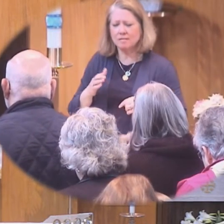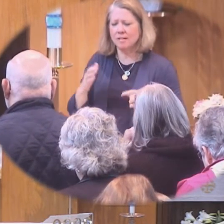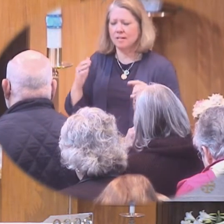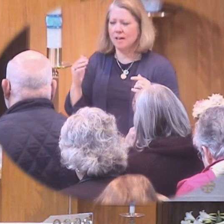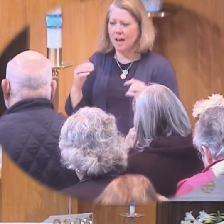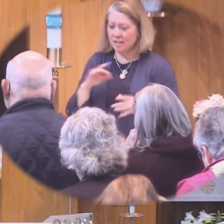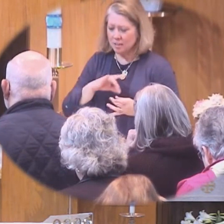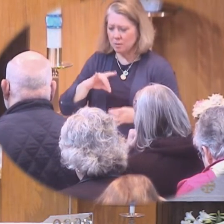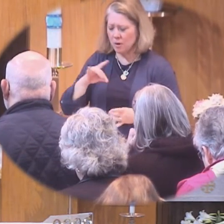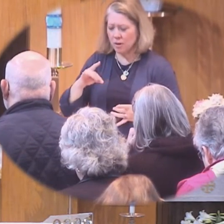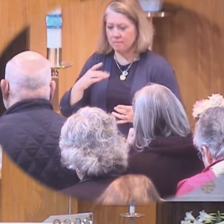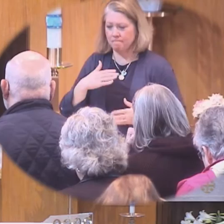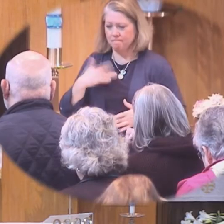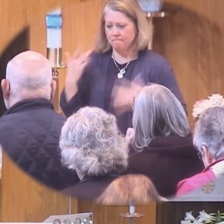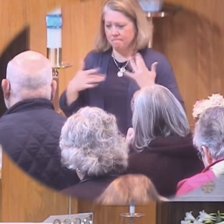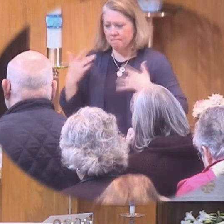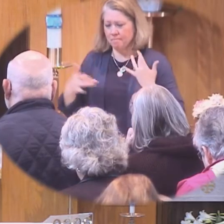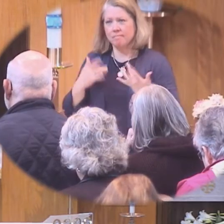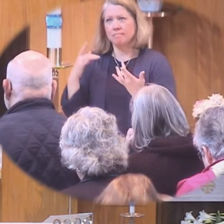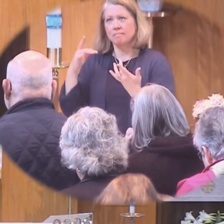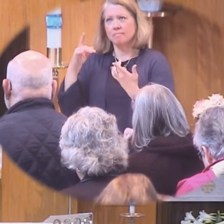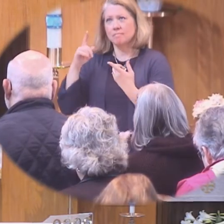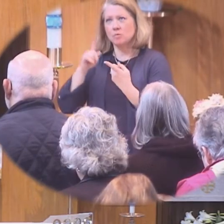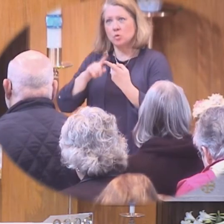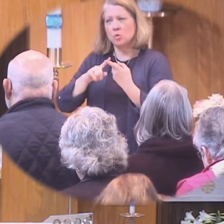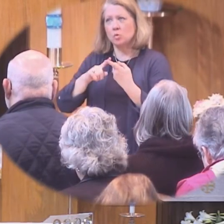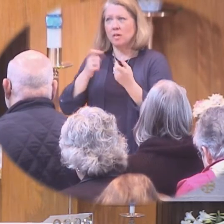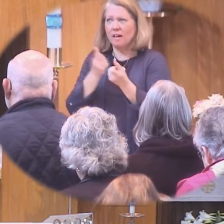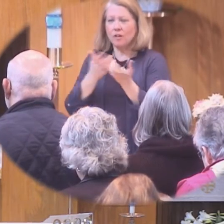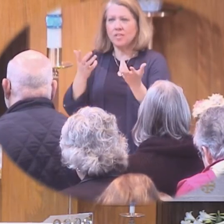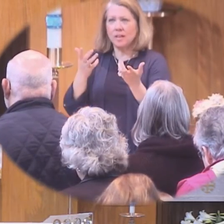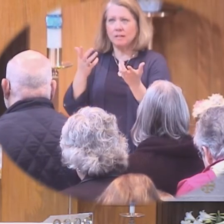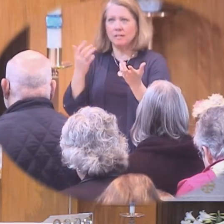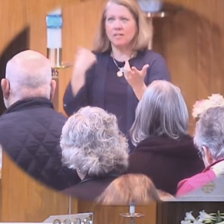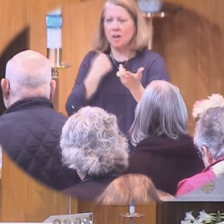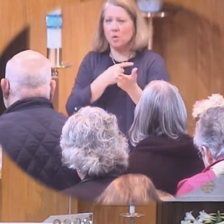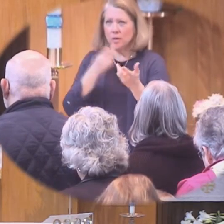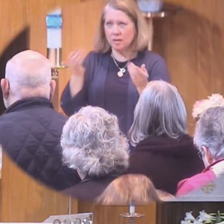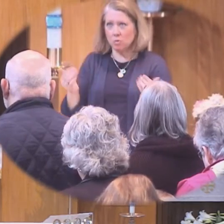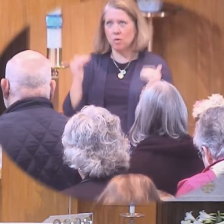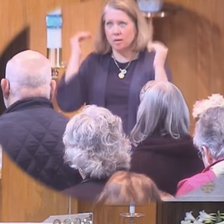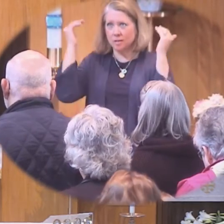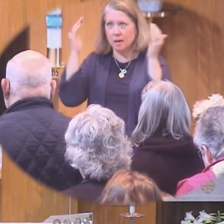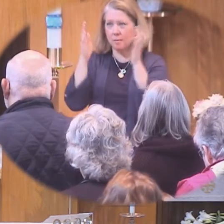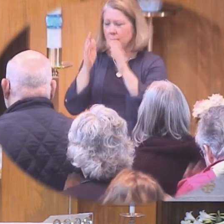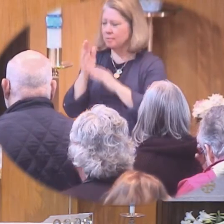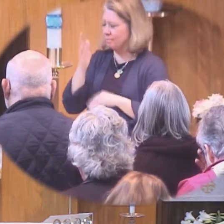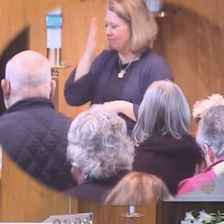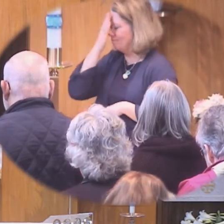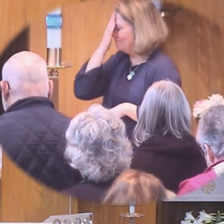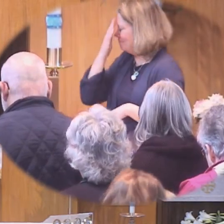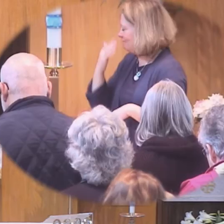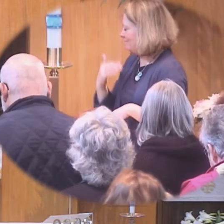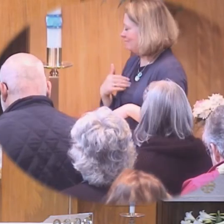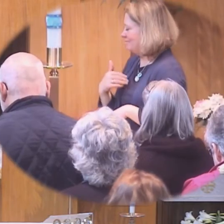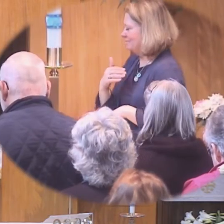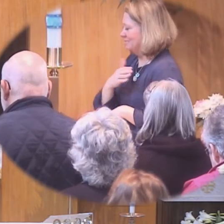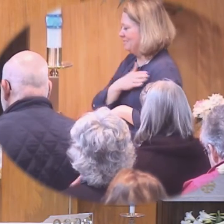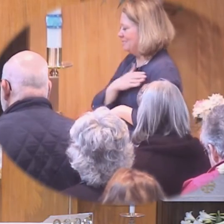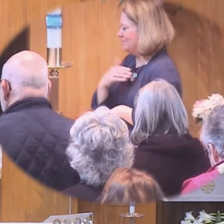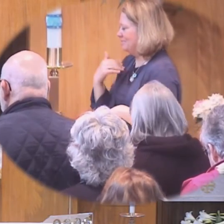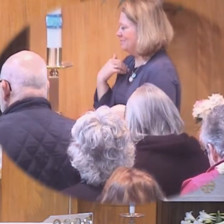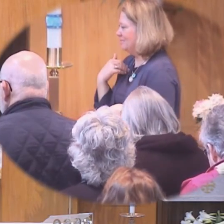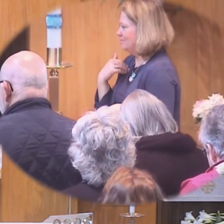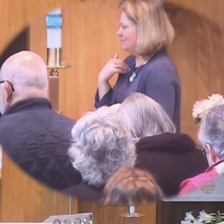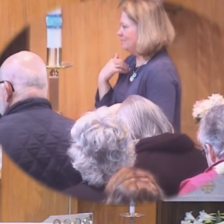feasts that are celebrated in eternal joy. And may the blessing of Almighty God, the Father, and the Son, and the Holy